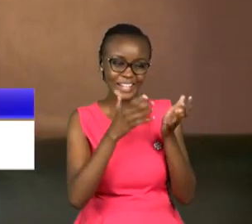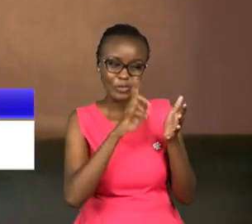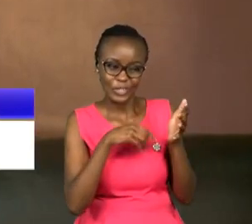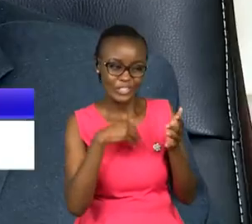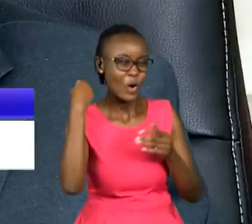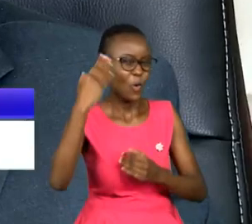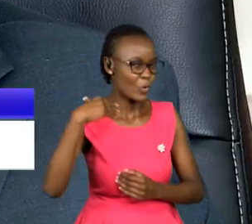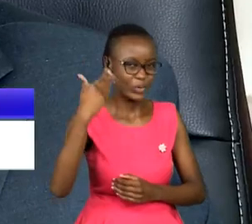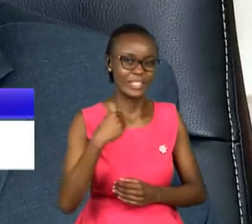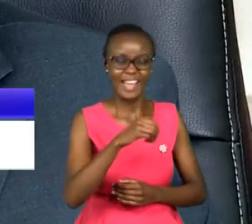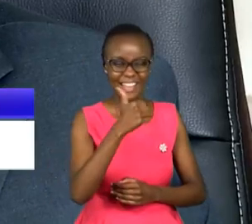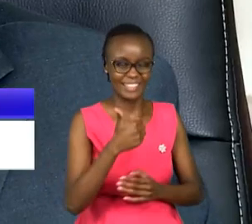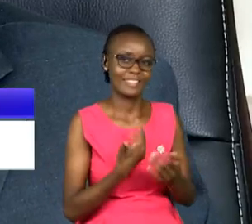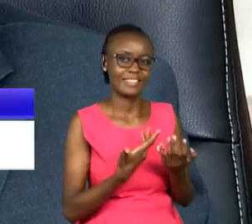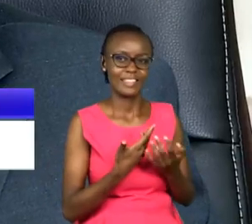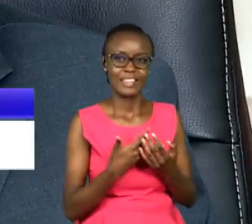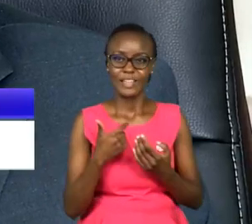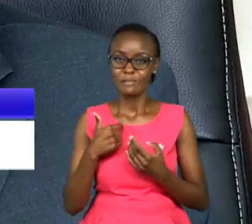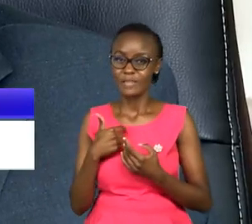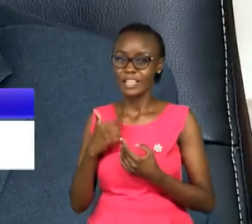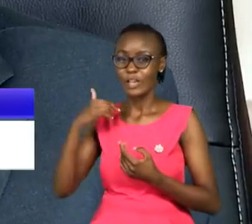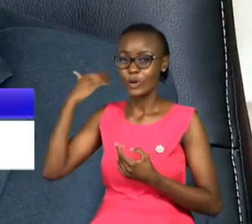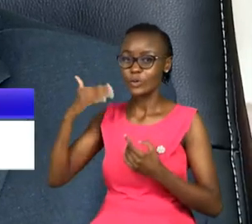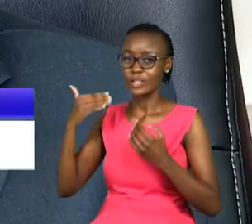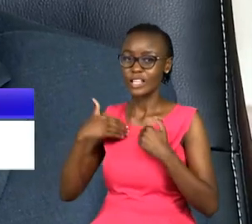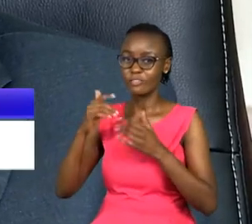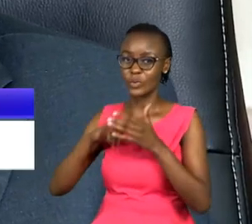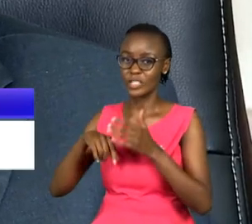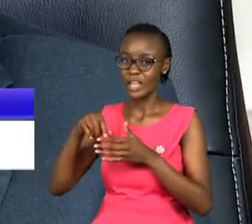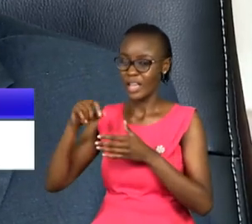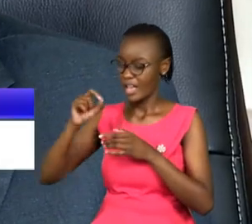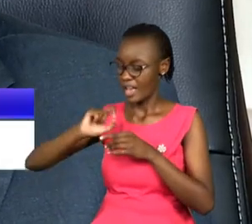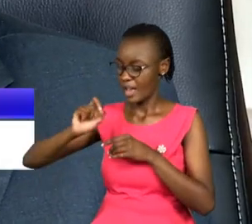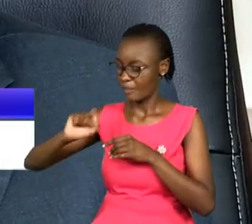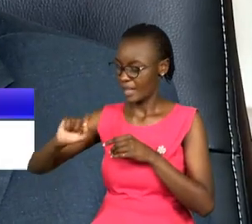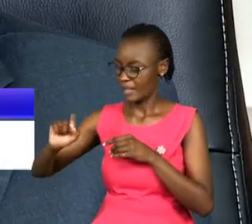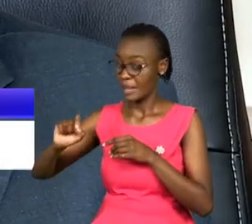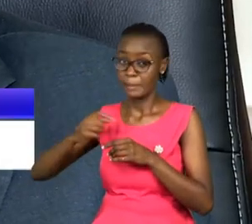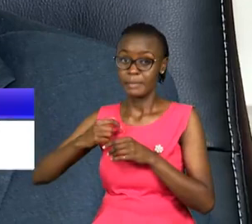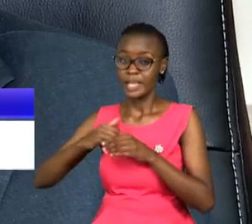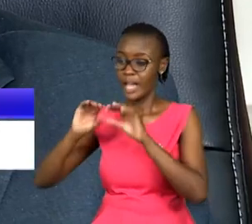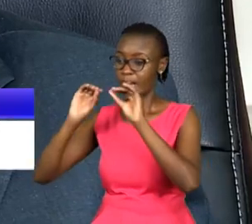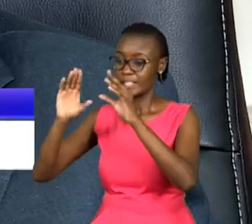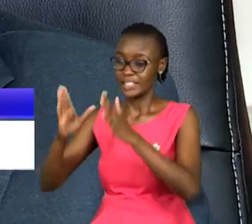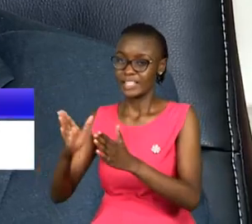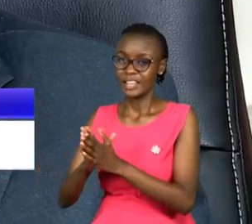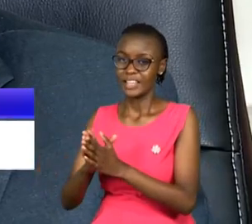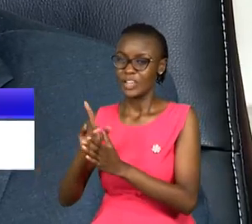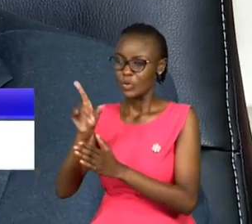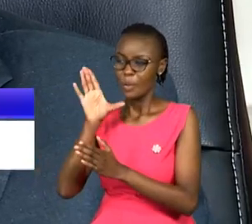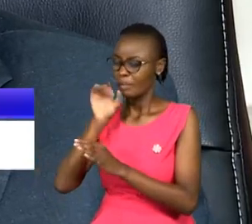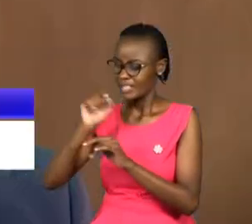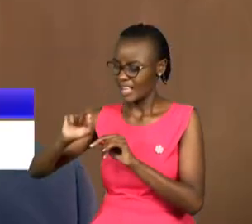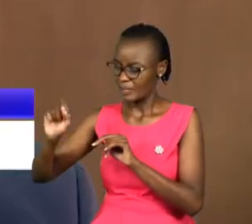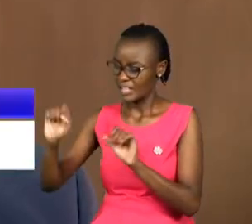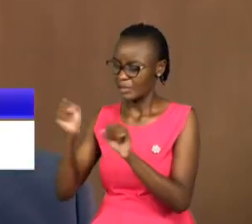Always. Always do have a pen with me. As a good teacher, you can never do without a pen that